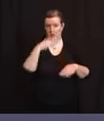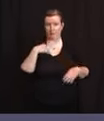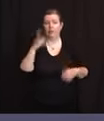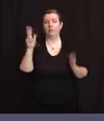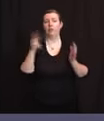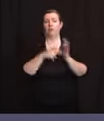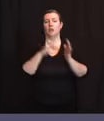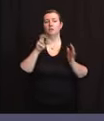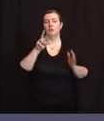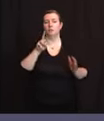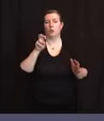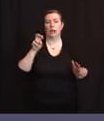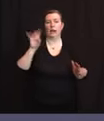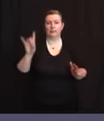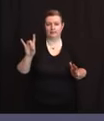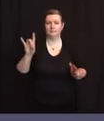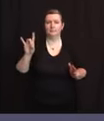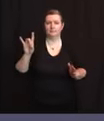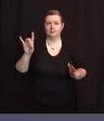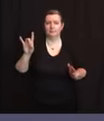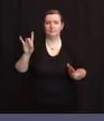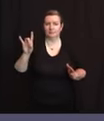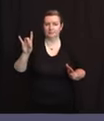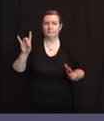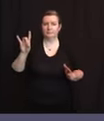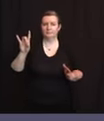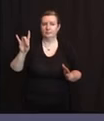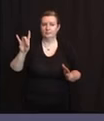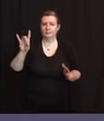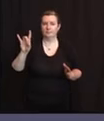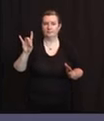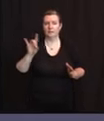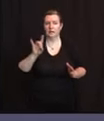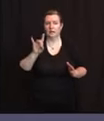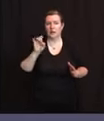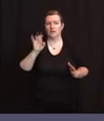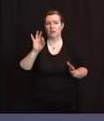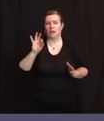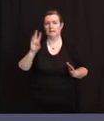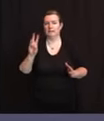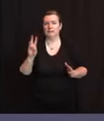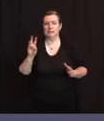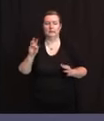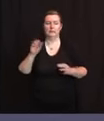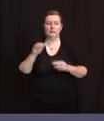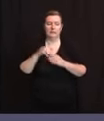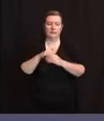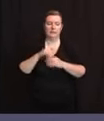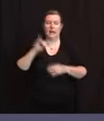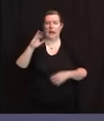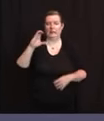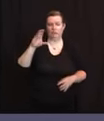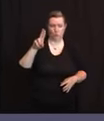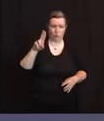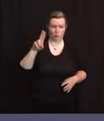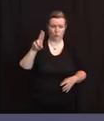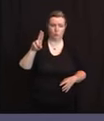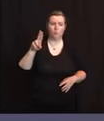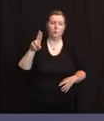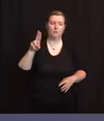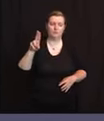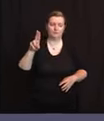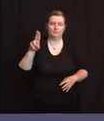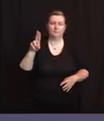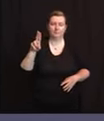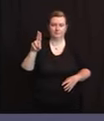3,208 hospitalizations with 896 individuals in critical care. 78% of those critical care